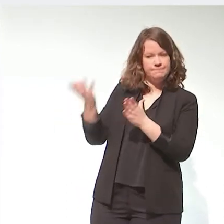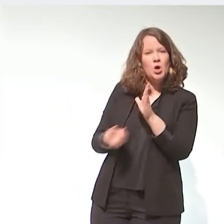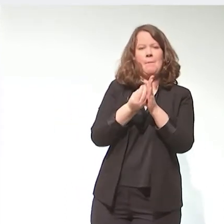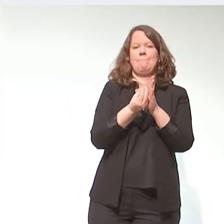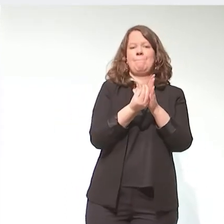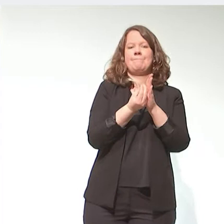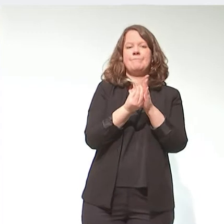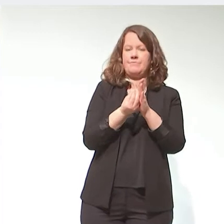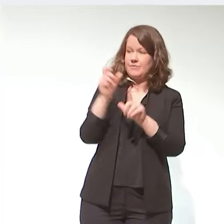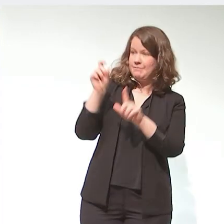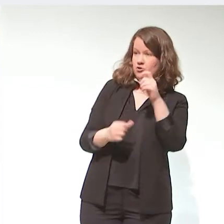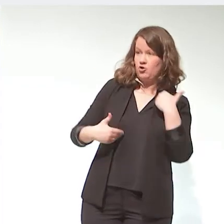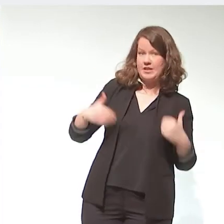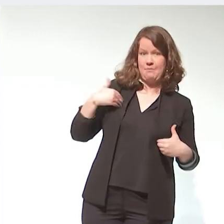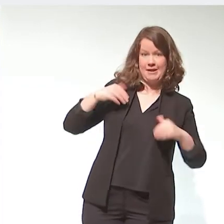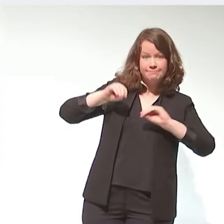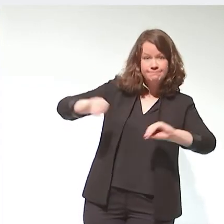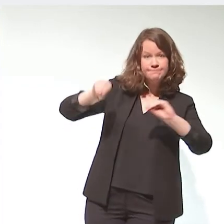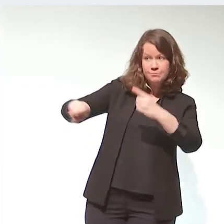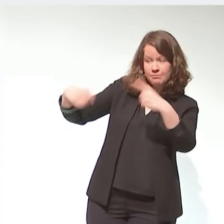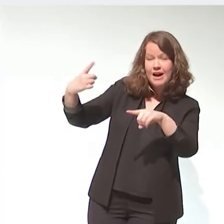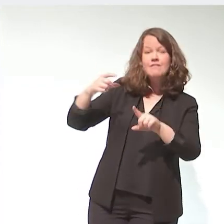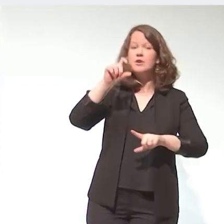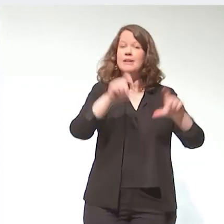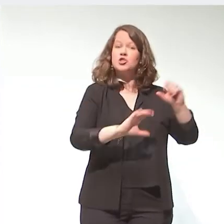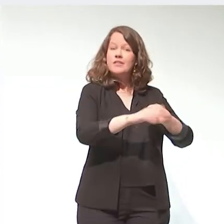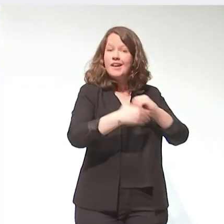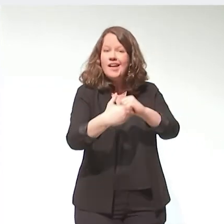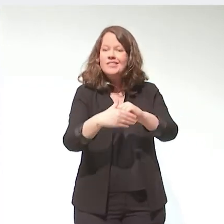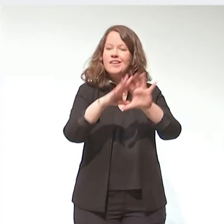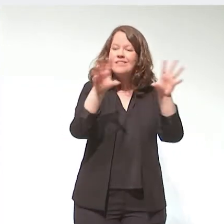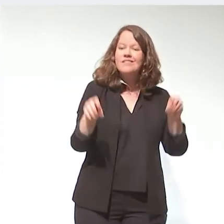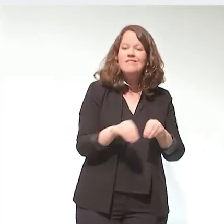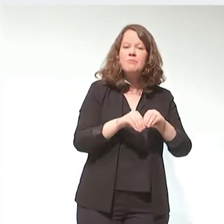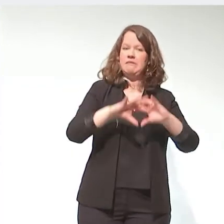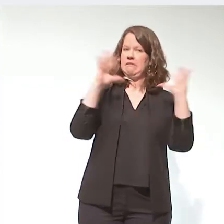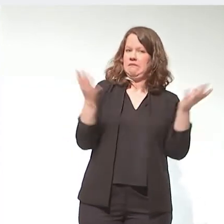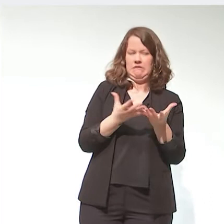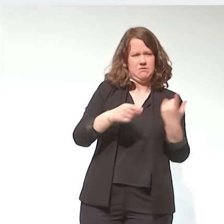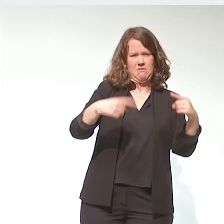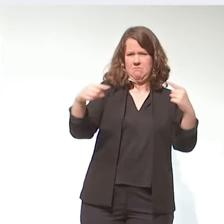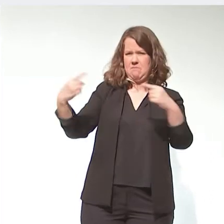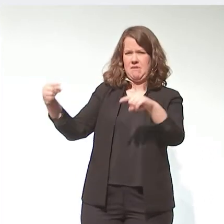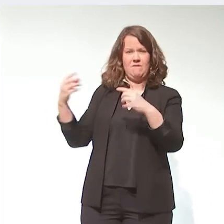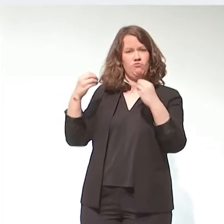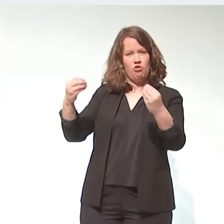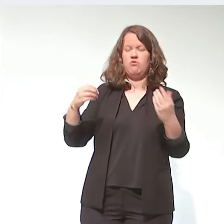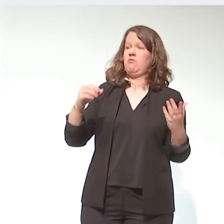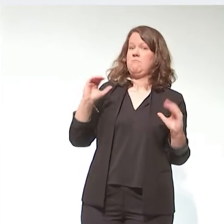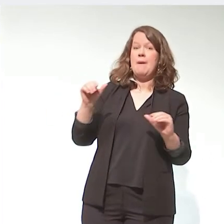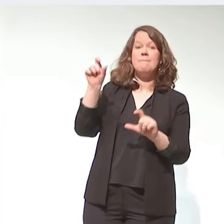and all this must include the training of helpers in the schools, for